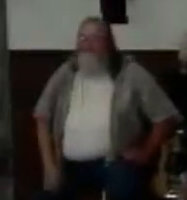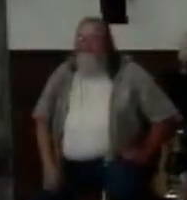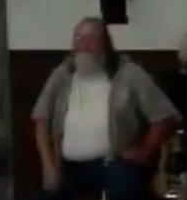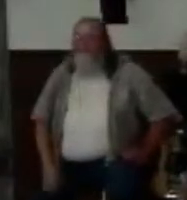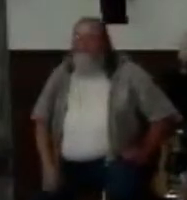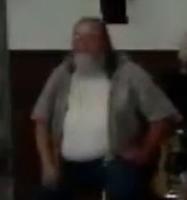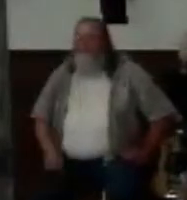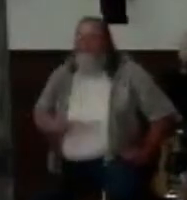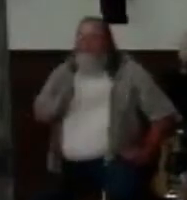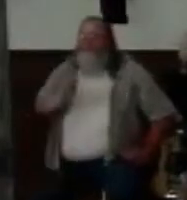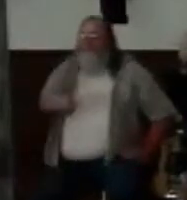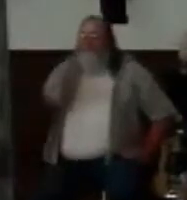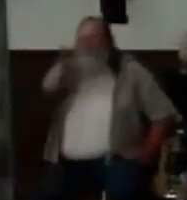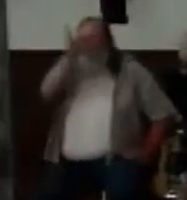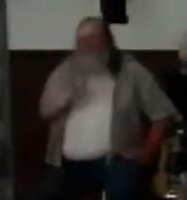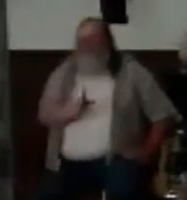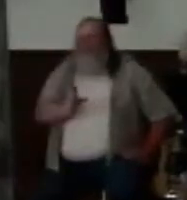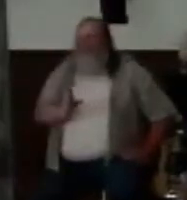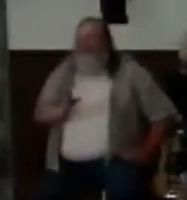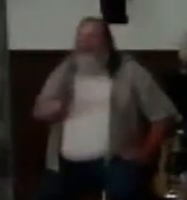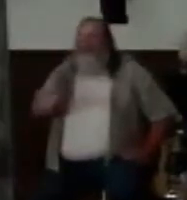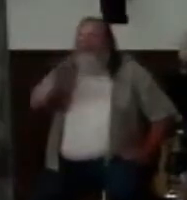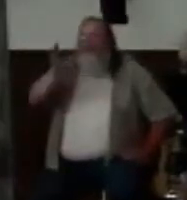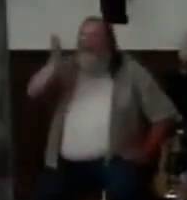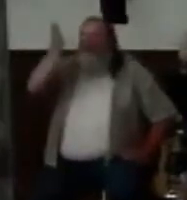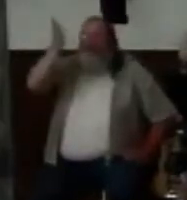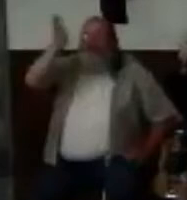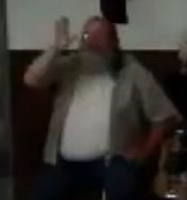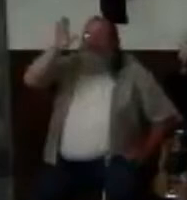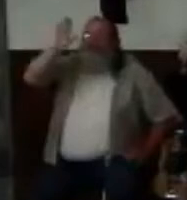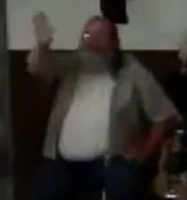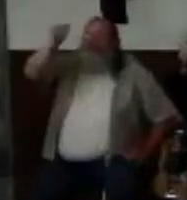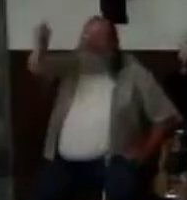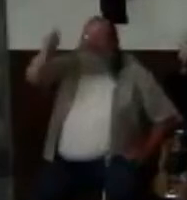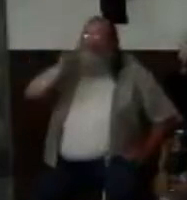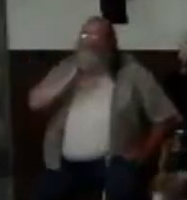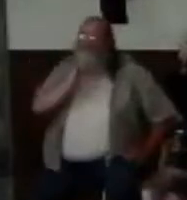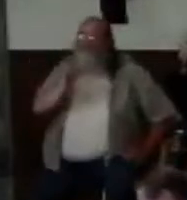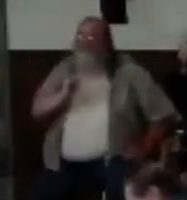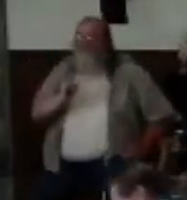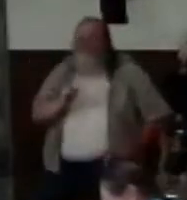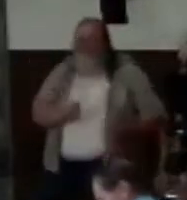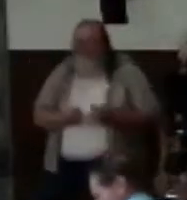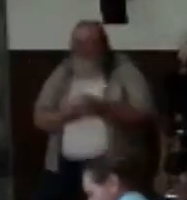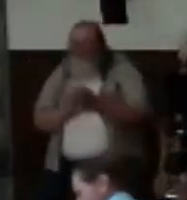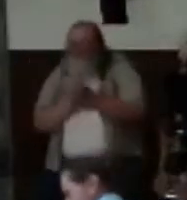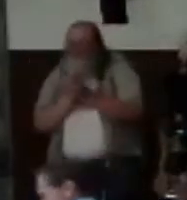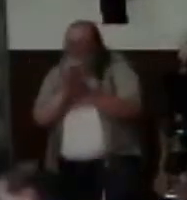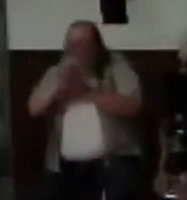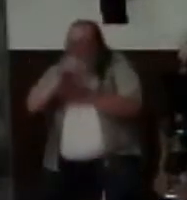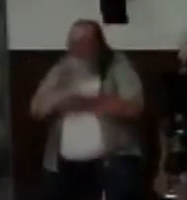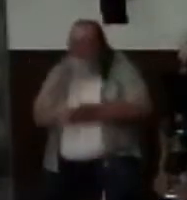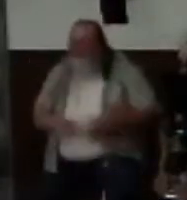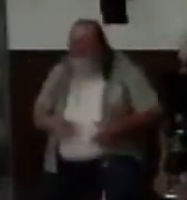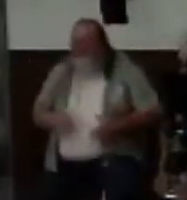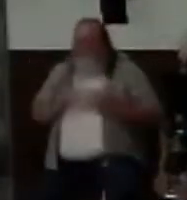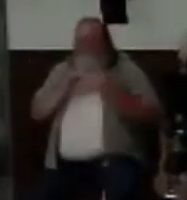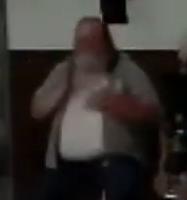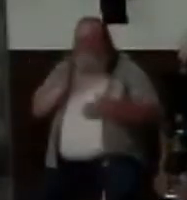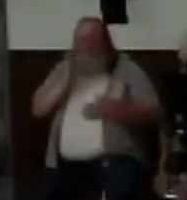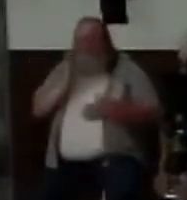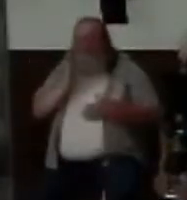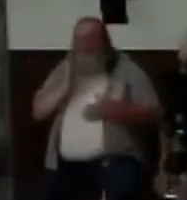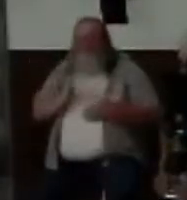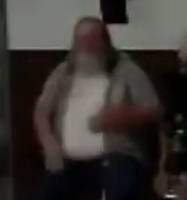is the fountain of living water. And God spoke through Isaiah saying, I will pour out water. I will